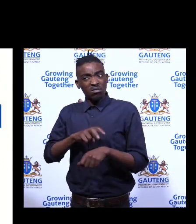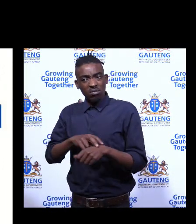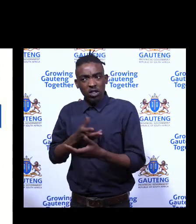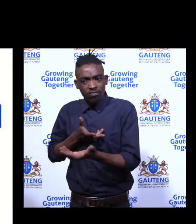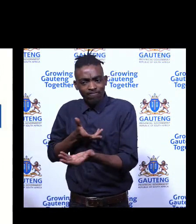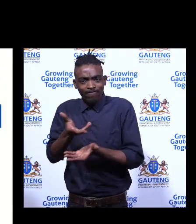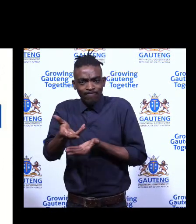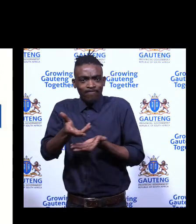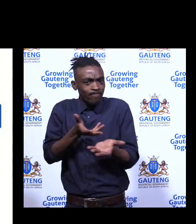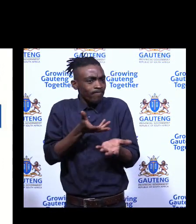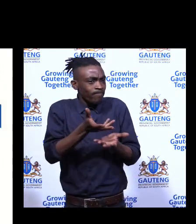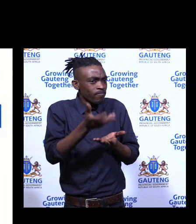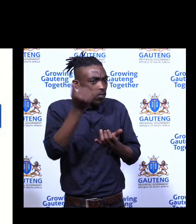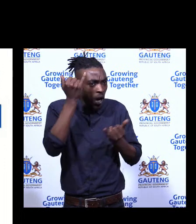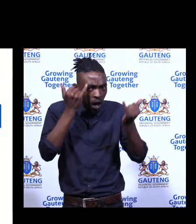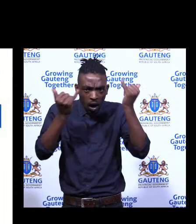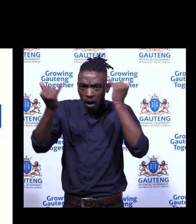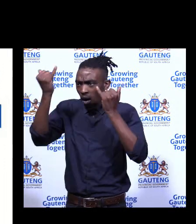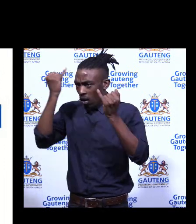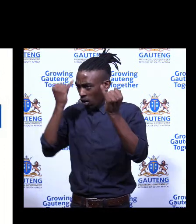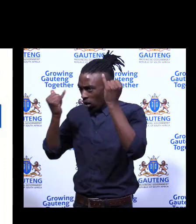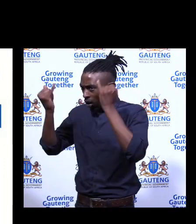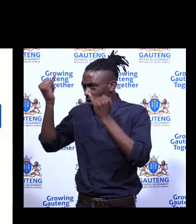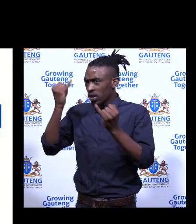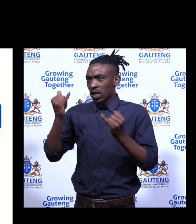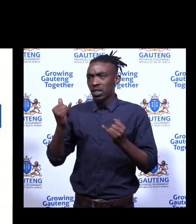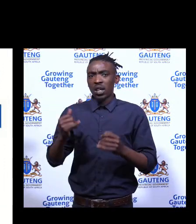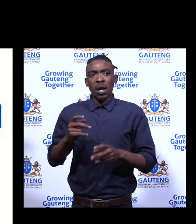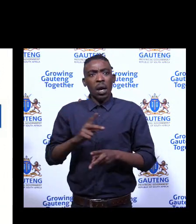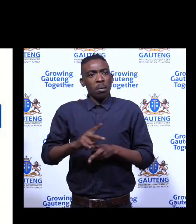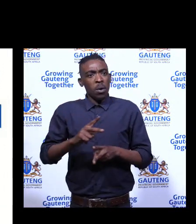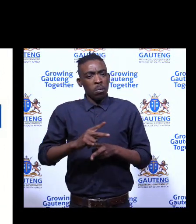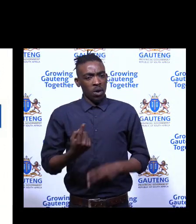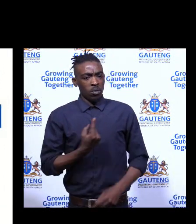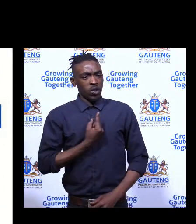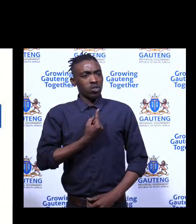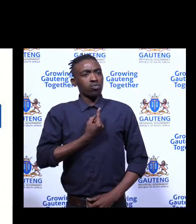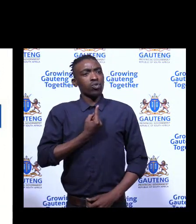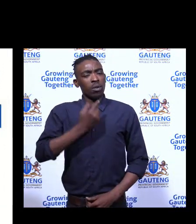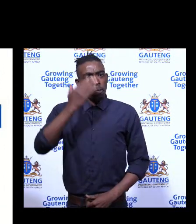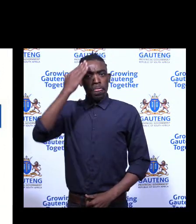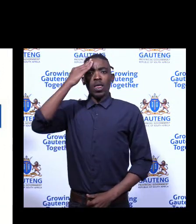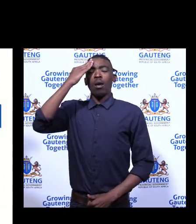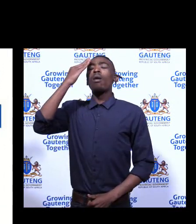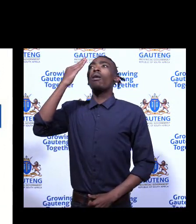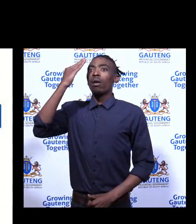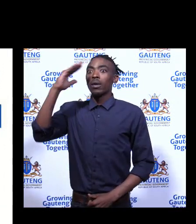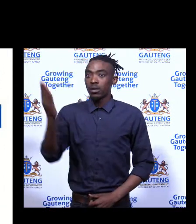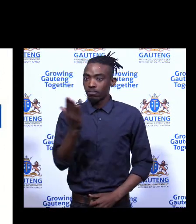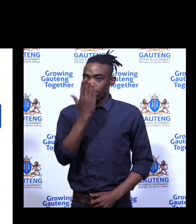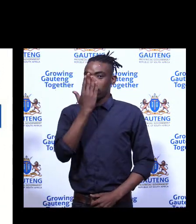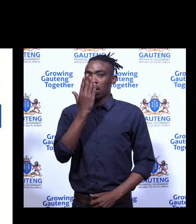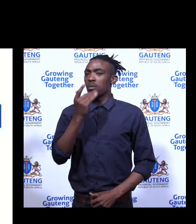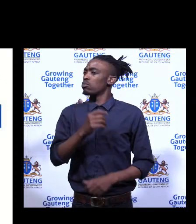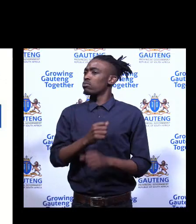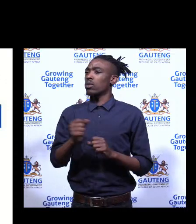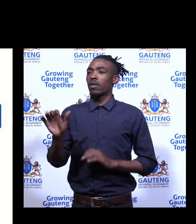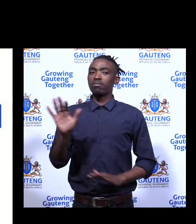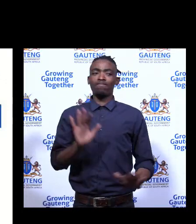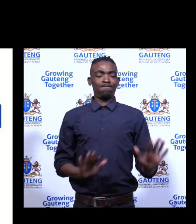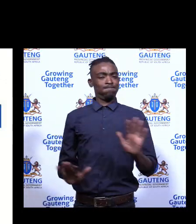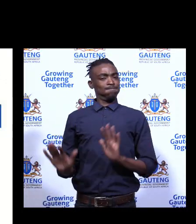to prepare such that even though we can reach a stage as a clinicians to say